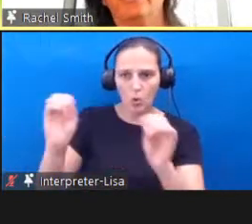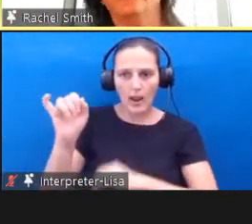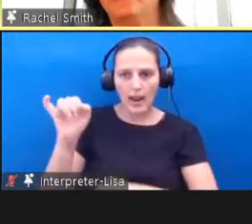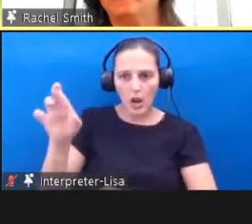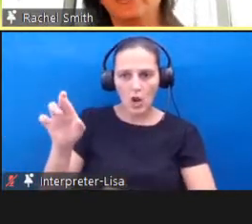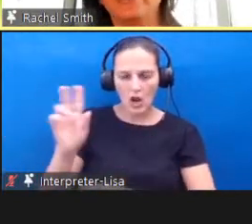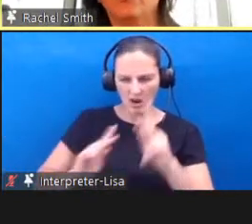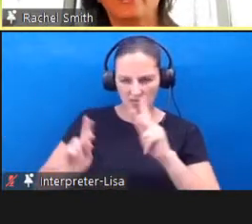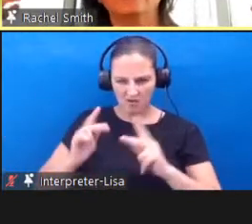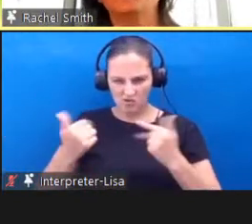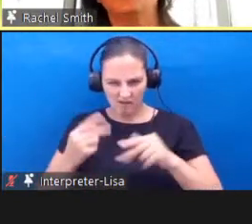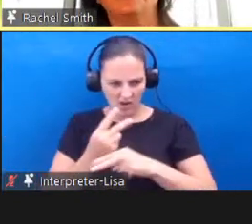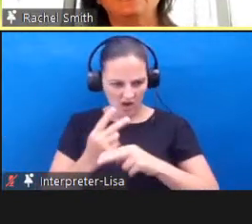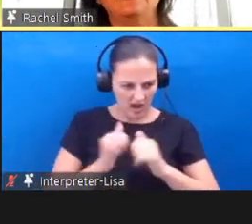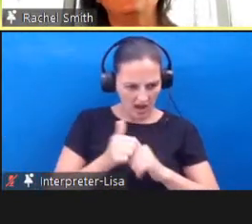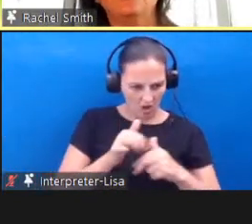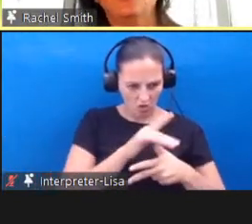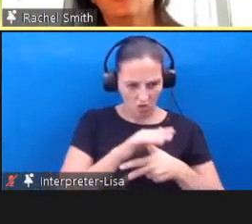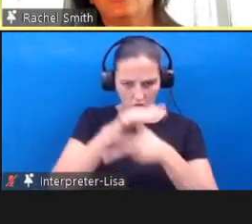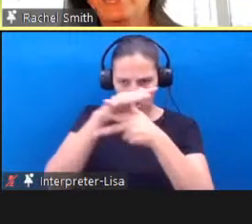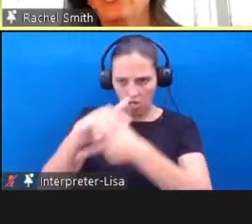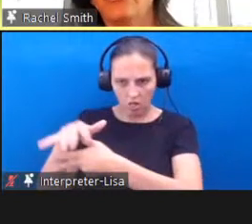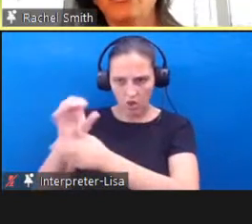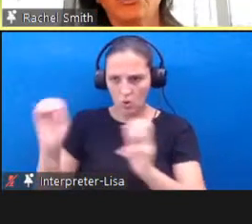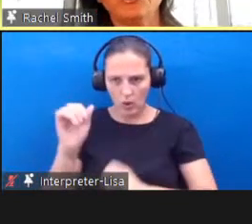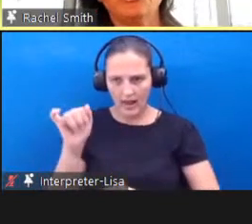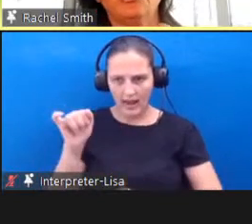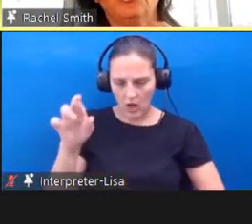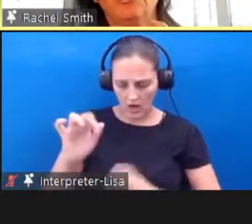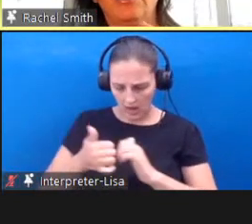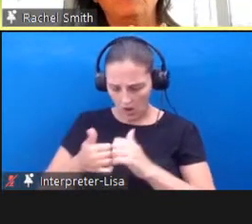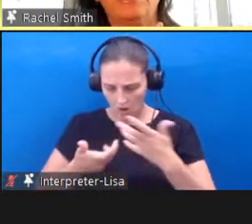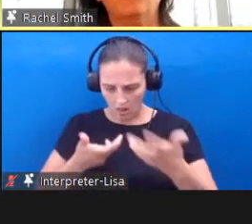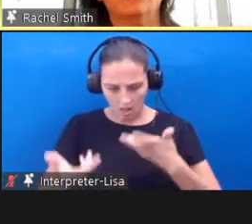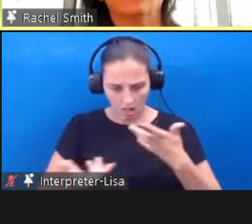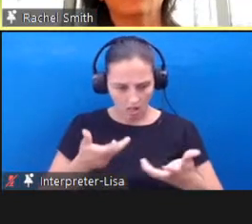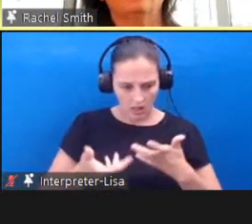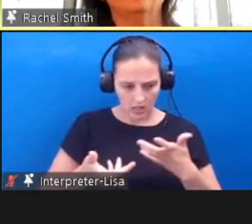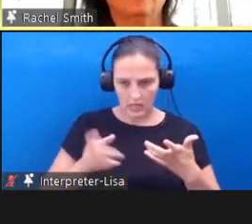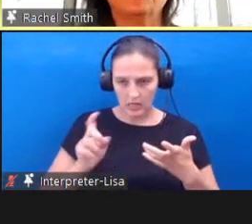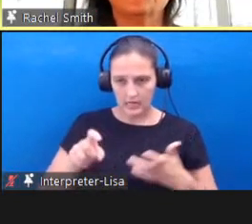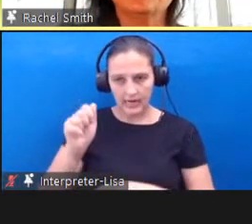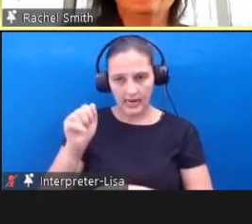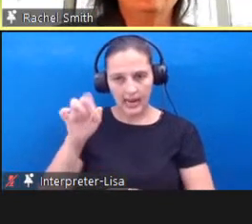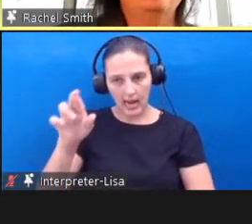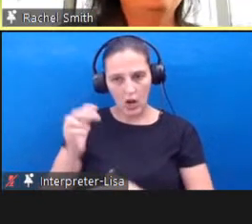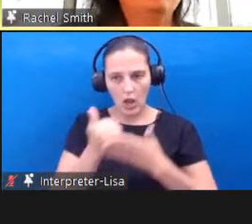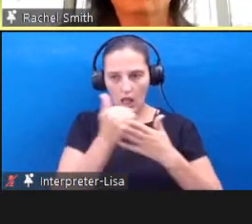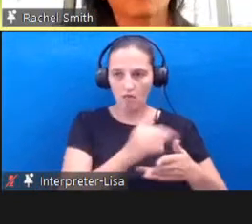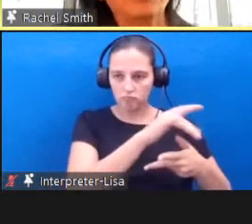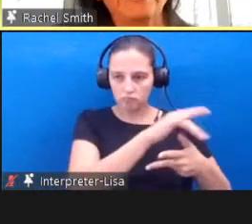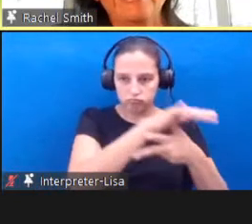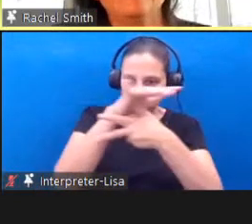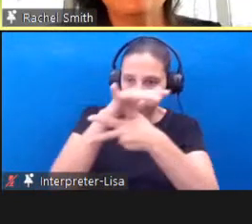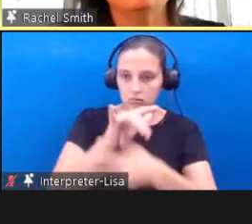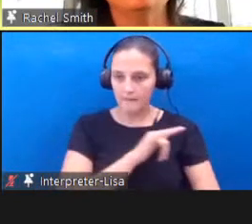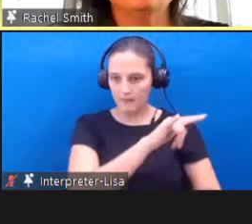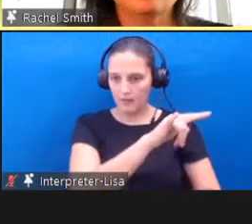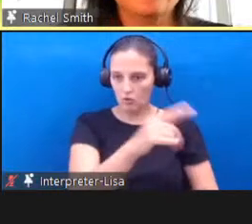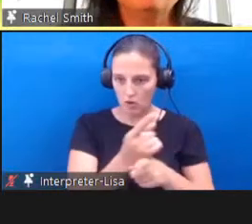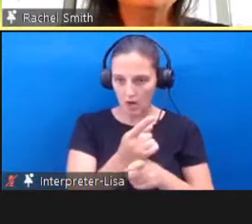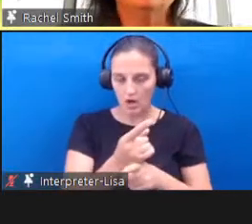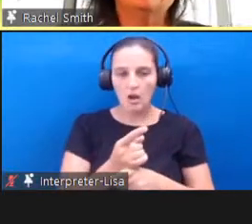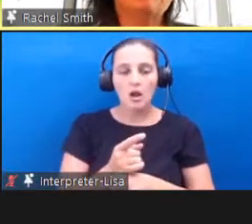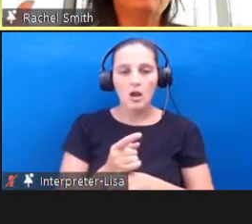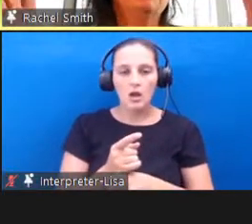a flight without air, right? Because we need air, of course, to power our helicopters and power our planes. And so